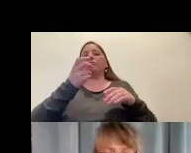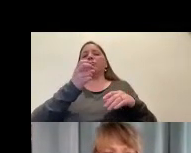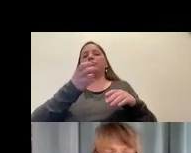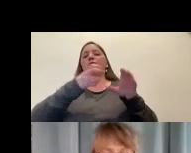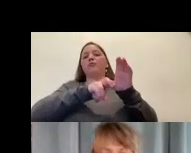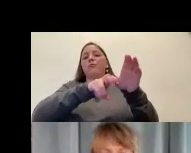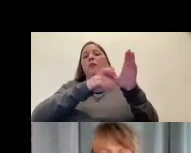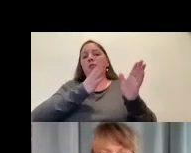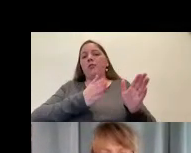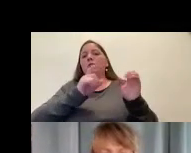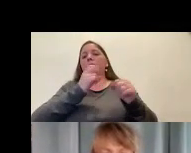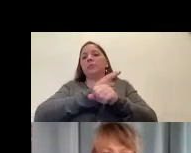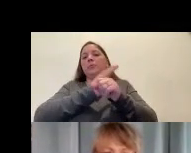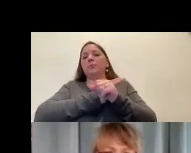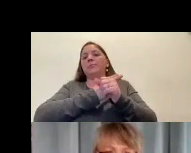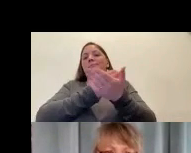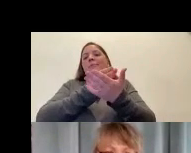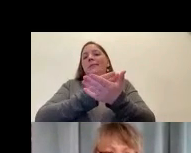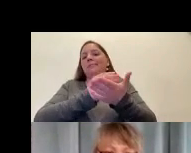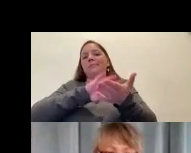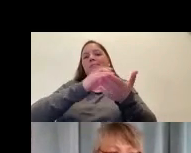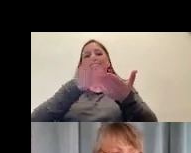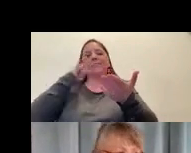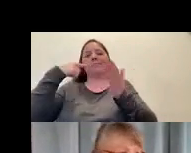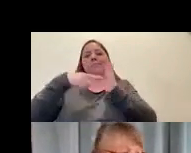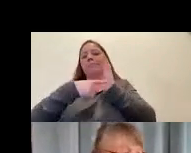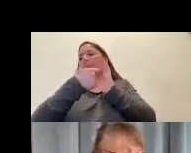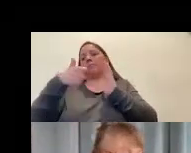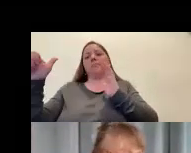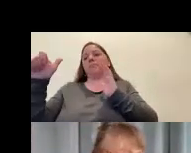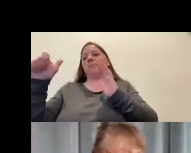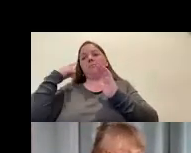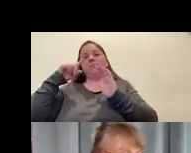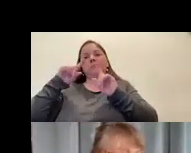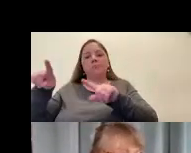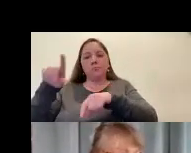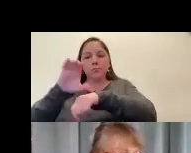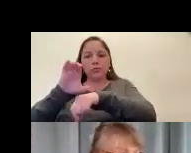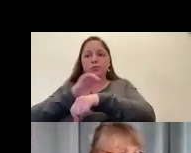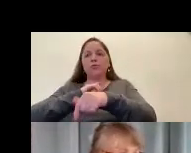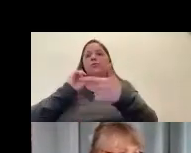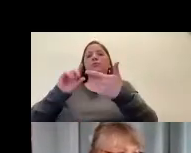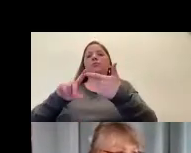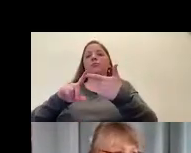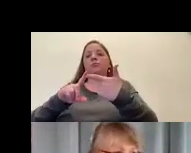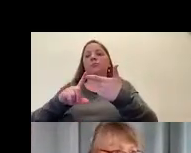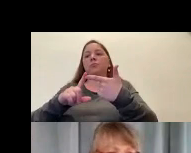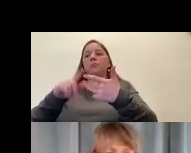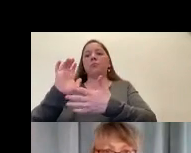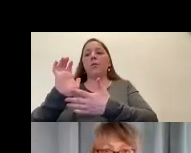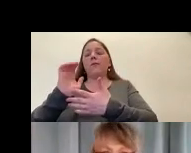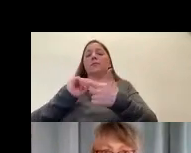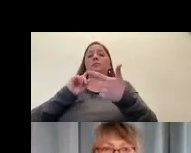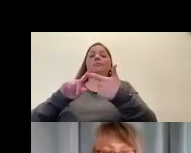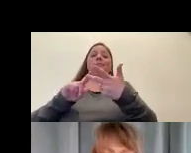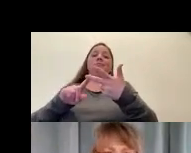be for any purpose, so it can be for anything, just going to church, going to the movies, going to a